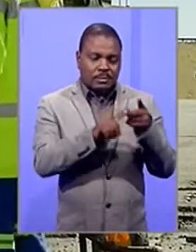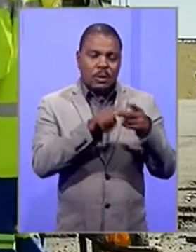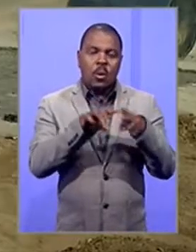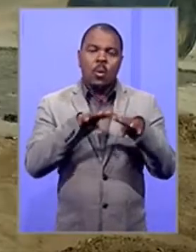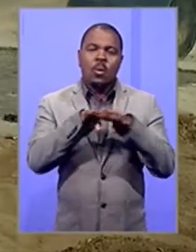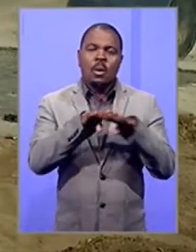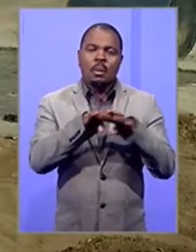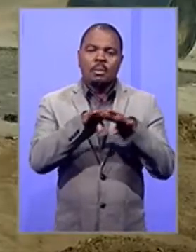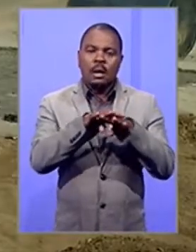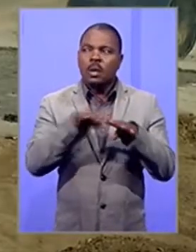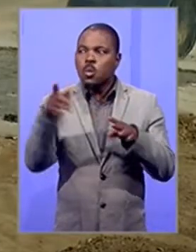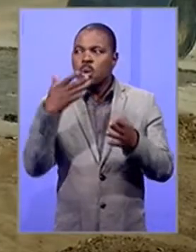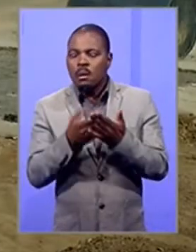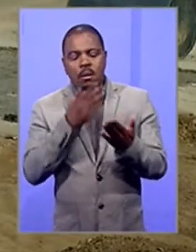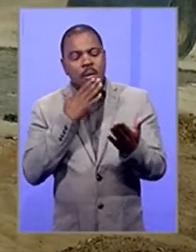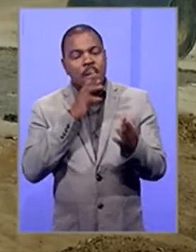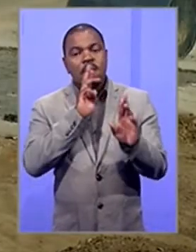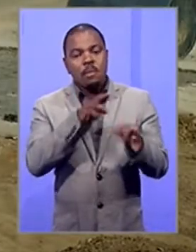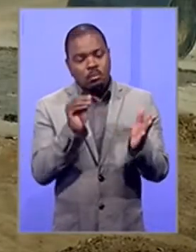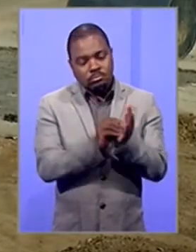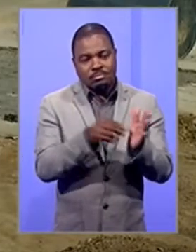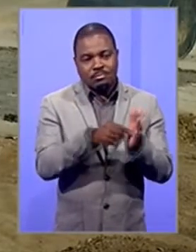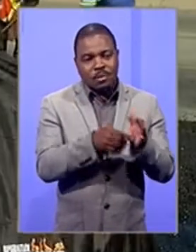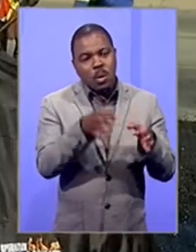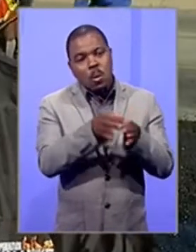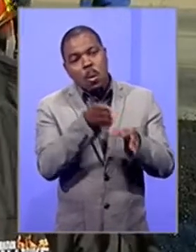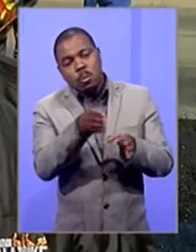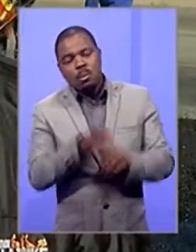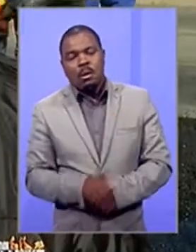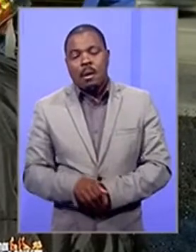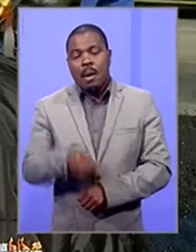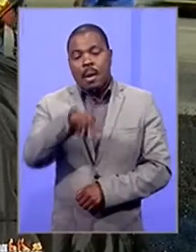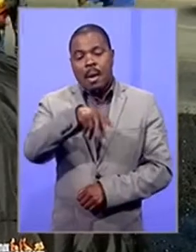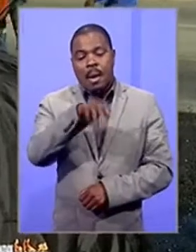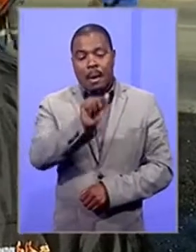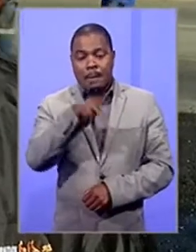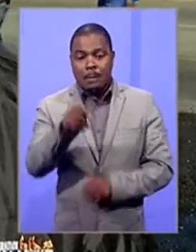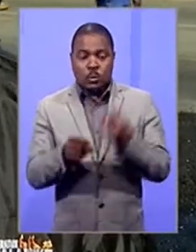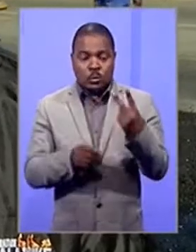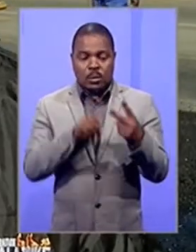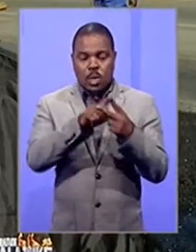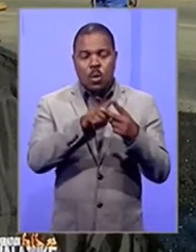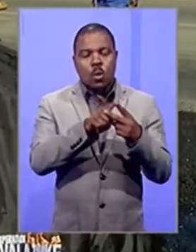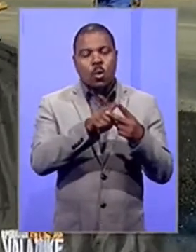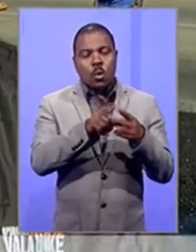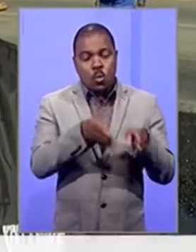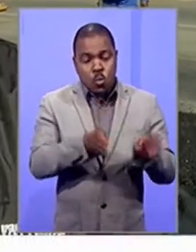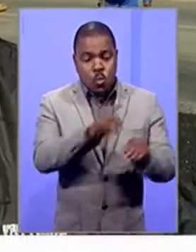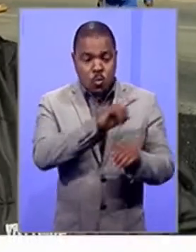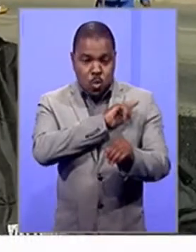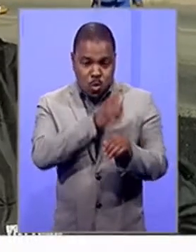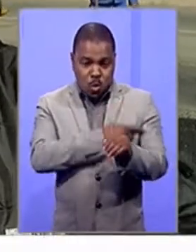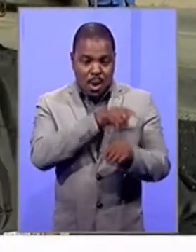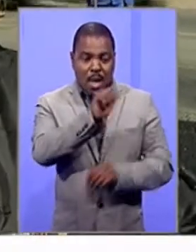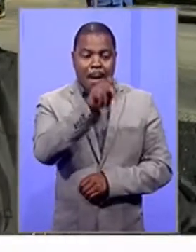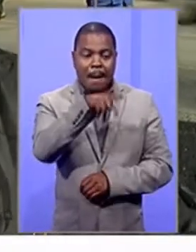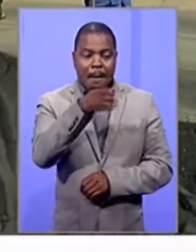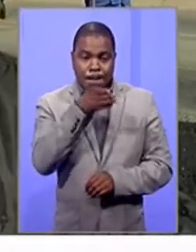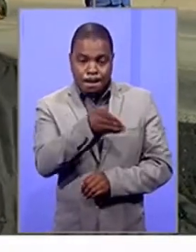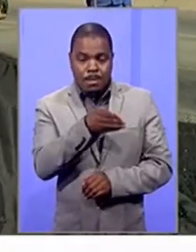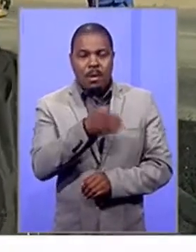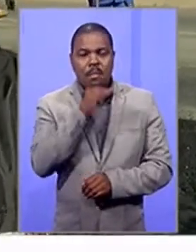ya ho tlaleha dikoti tsena. You have two apps. So you have the Roads Authorities app, which it's being rolled